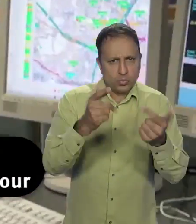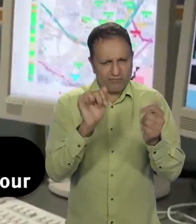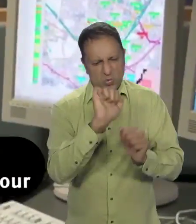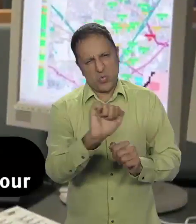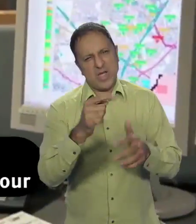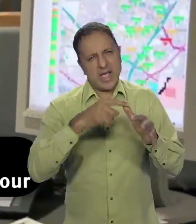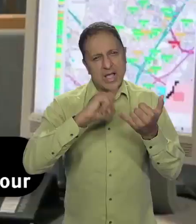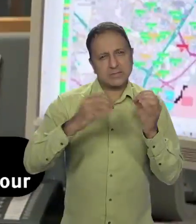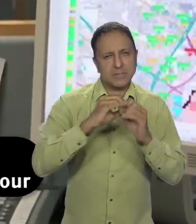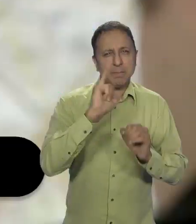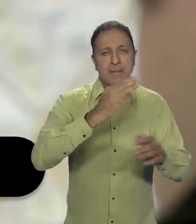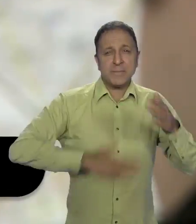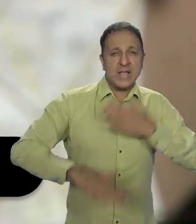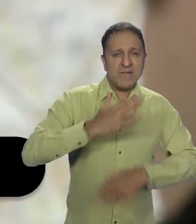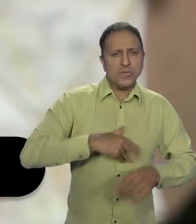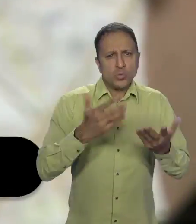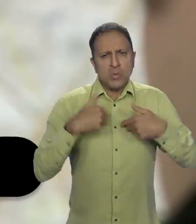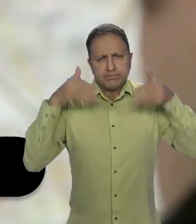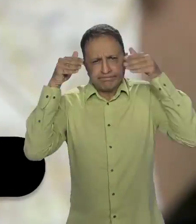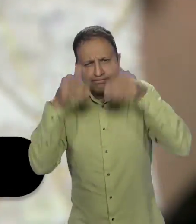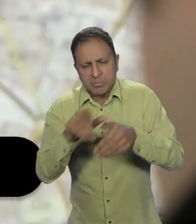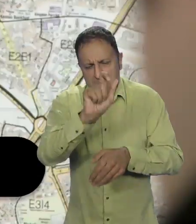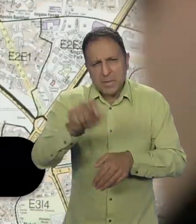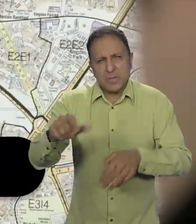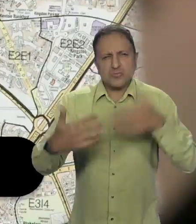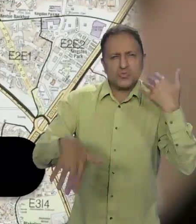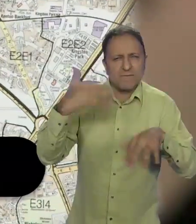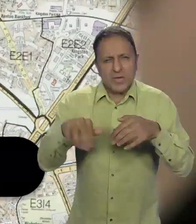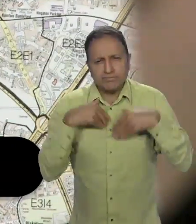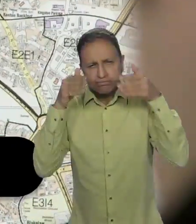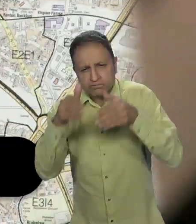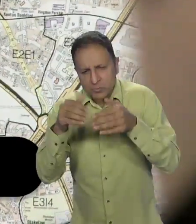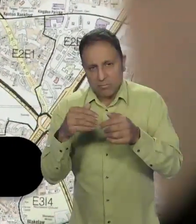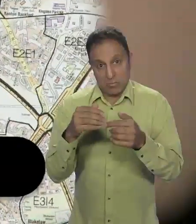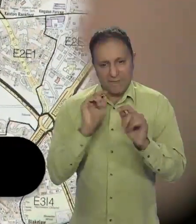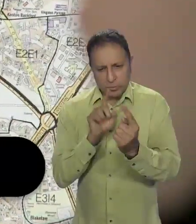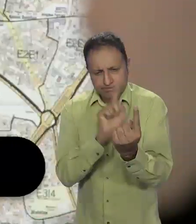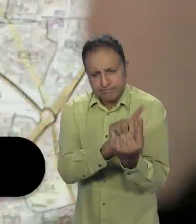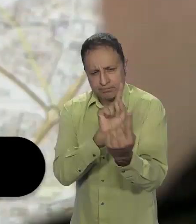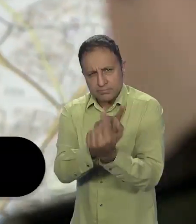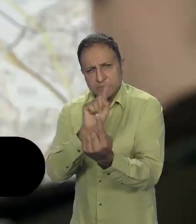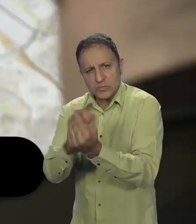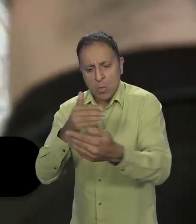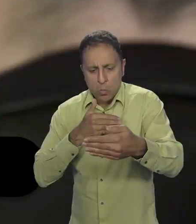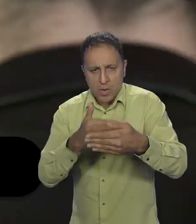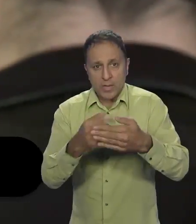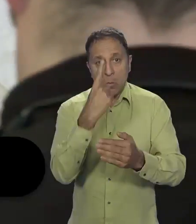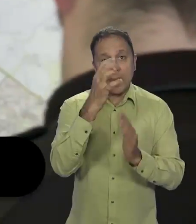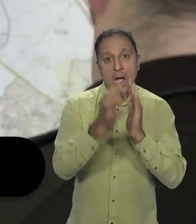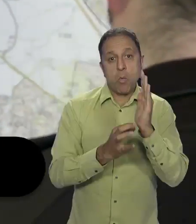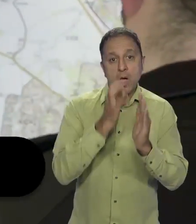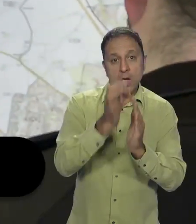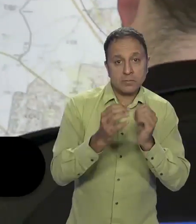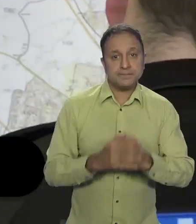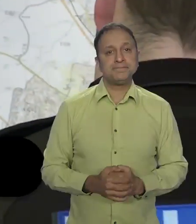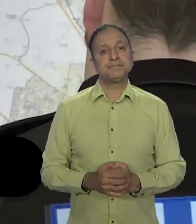to antisocial behaviour to focus it clearly from the victim's perspective, with one of our targets being to